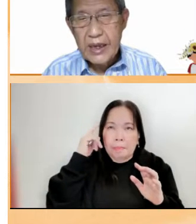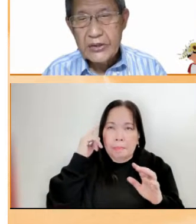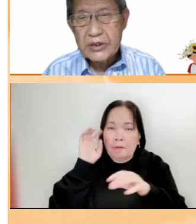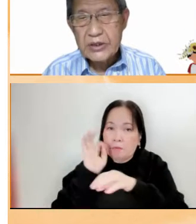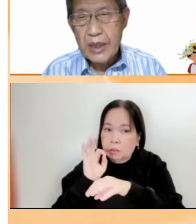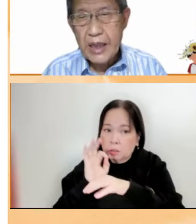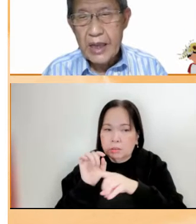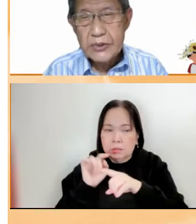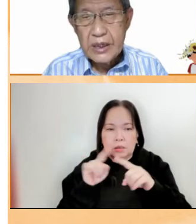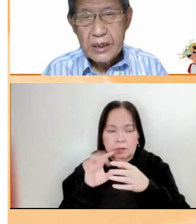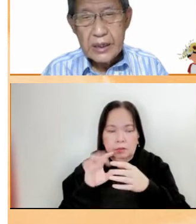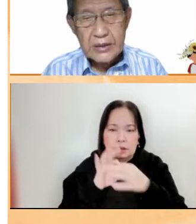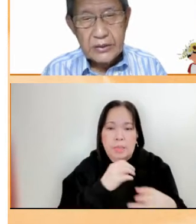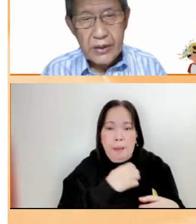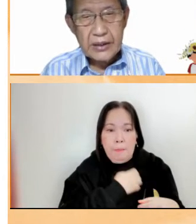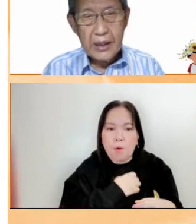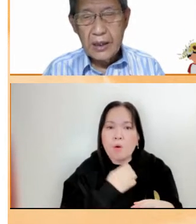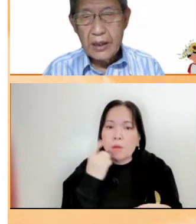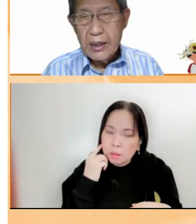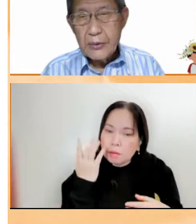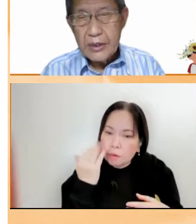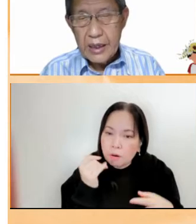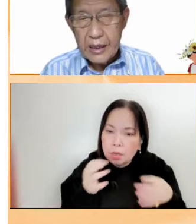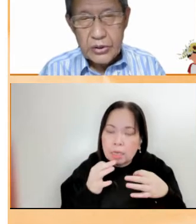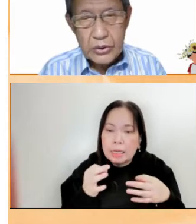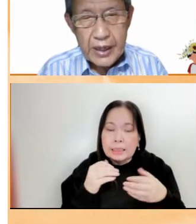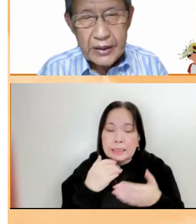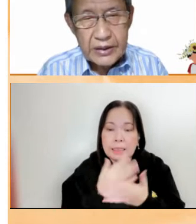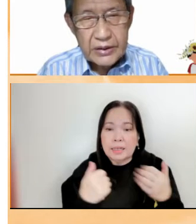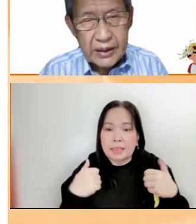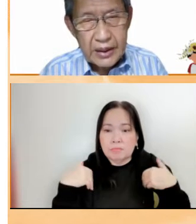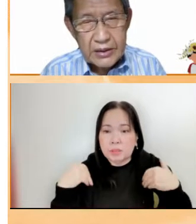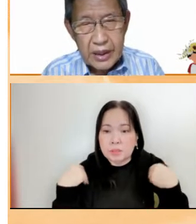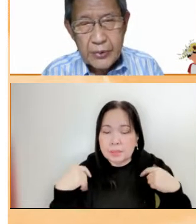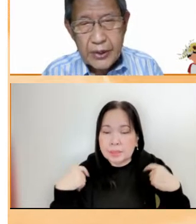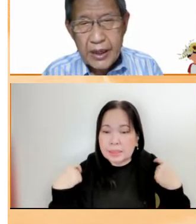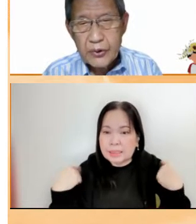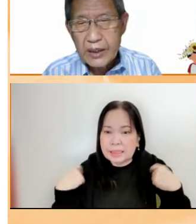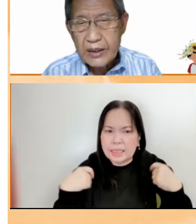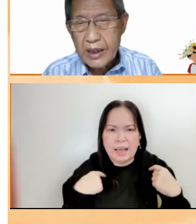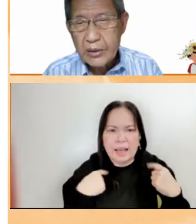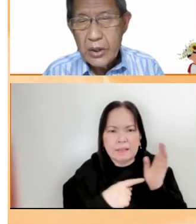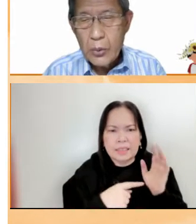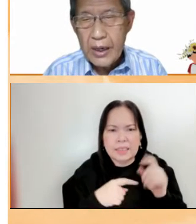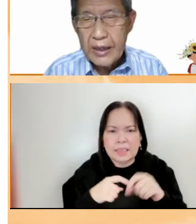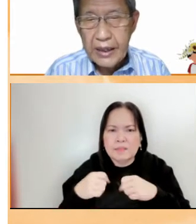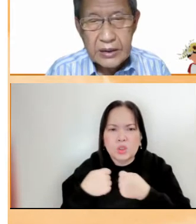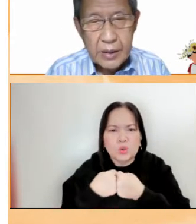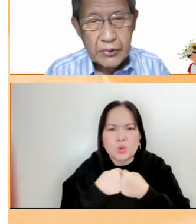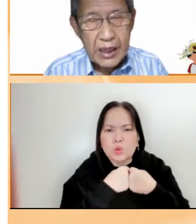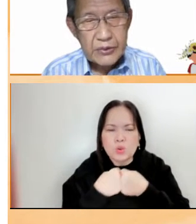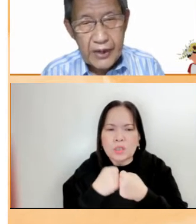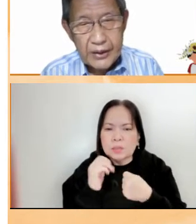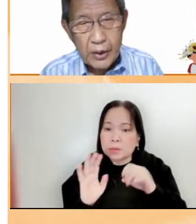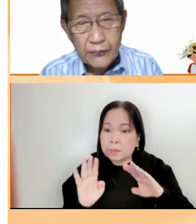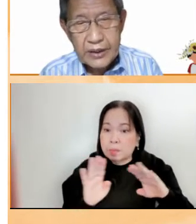explains why teenagers sometimes struggle, shows many struggles in their behavior, and why they